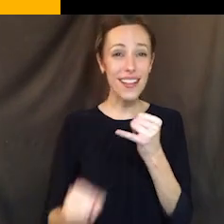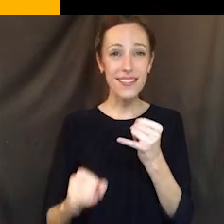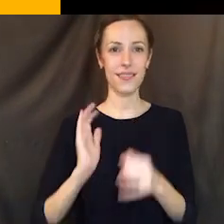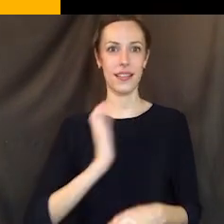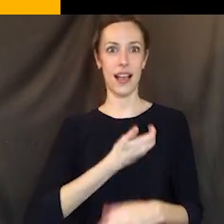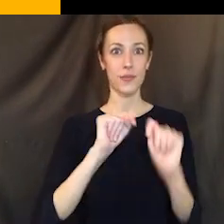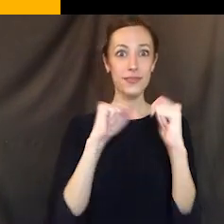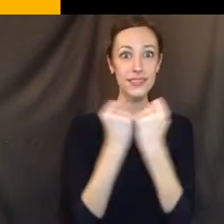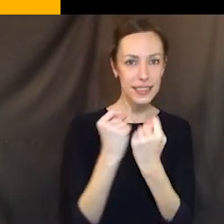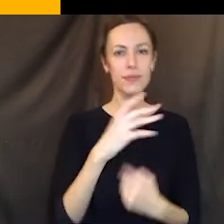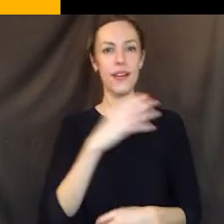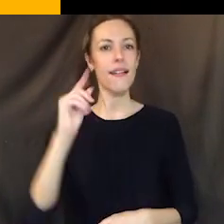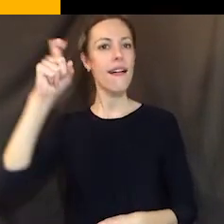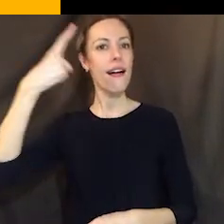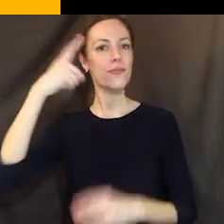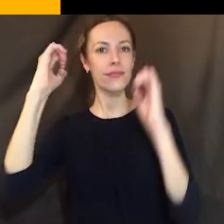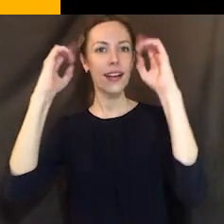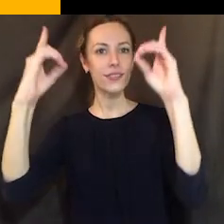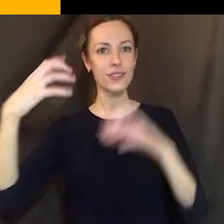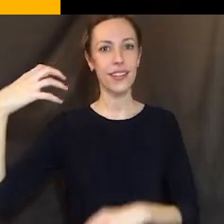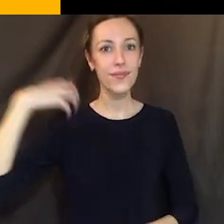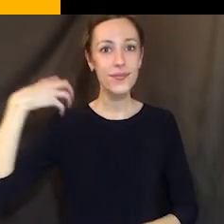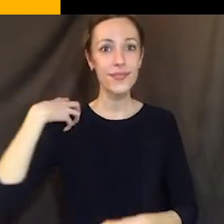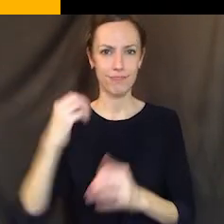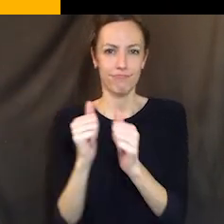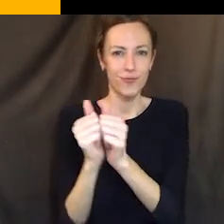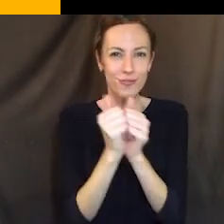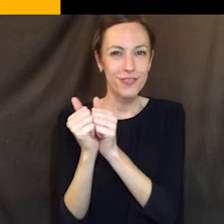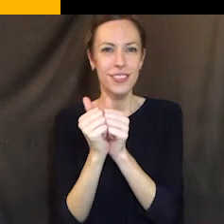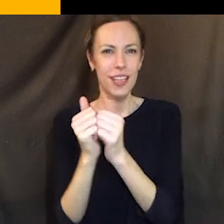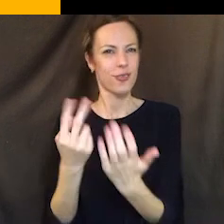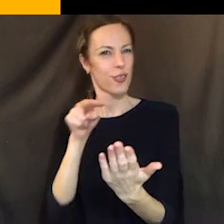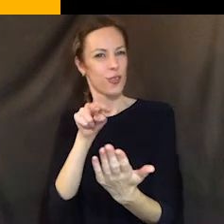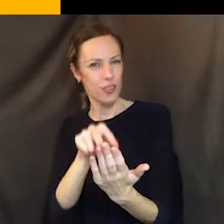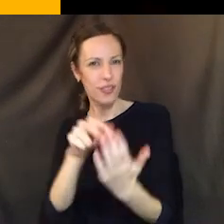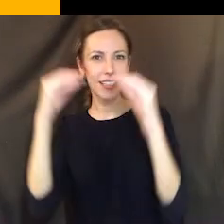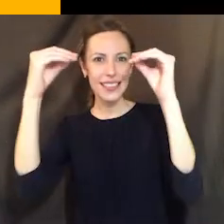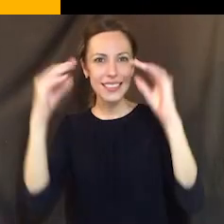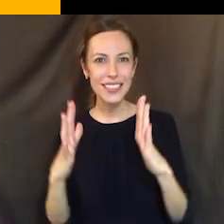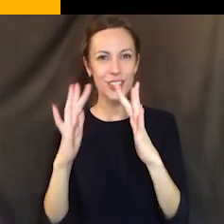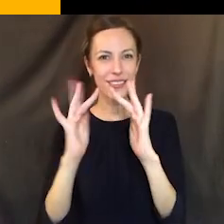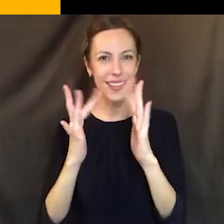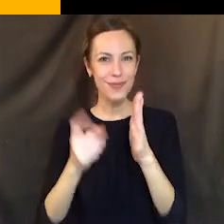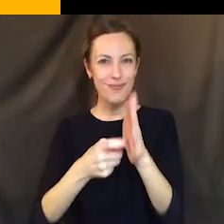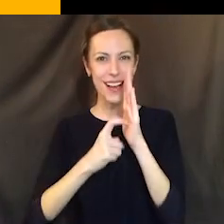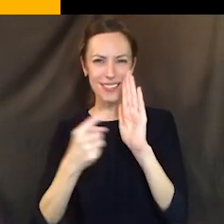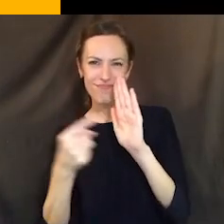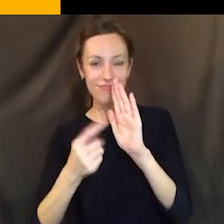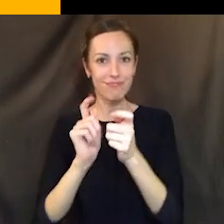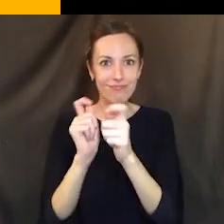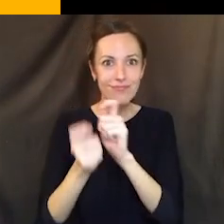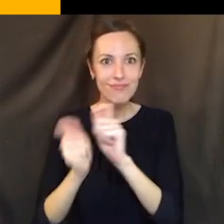Finally, our team, together with government education officials, have modified the teacher network's mandate to now include supporting home learning and